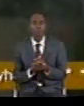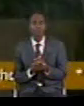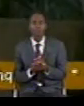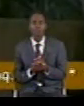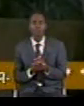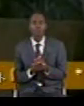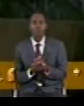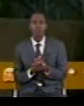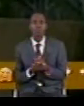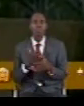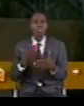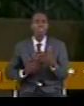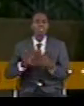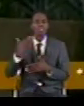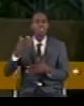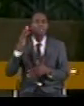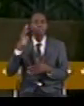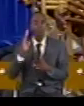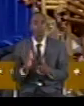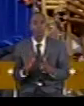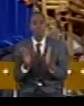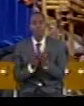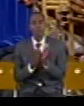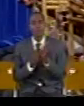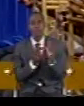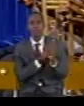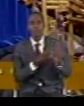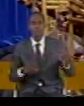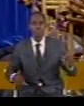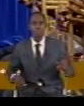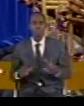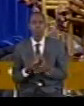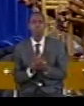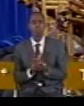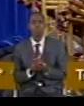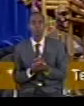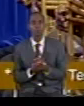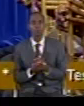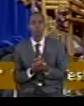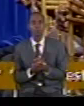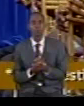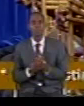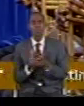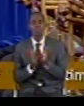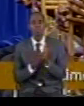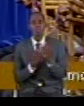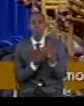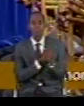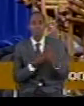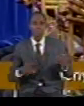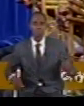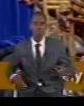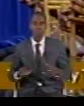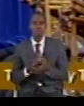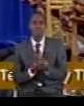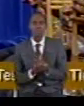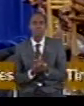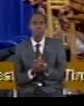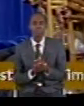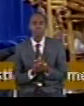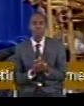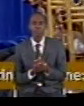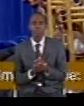next testifier. Praise the Lord! Let's be brief. Praise the Lord! I have